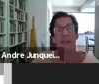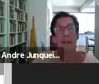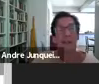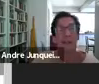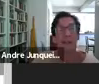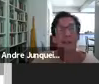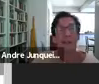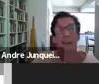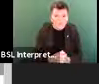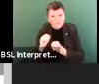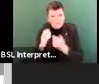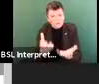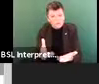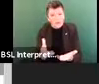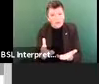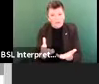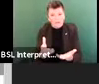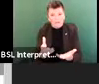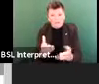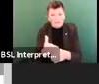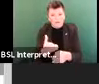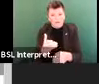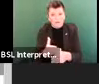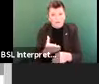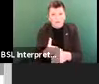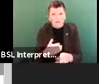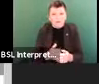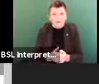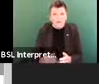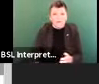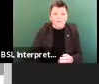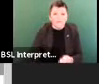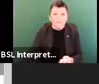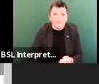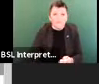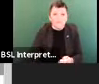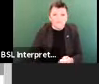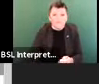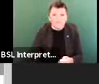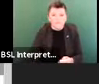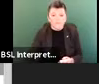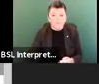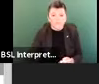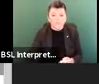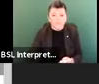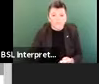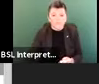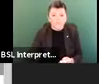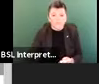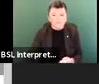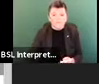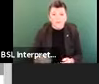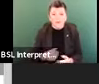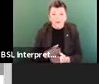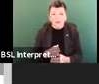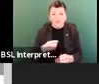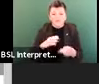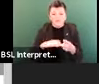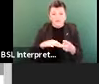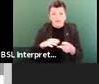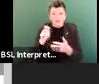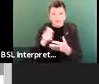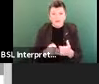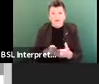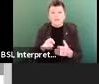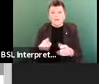present this work. I'm the second author and Professor Celi Scalon is